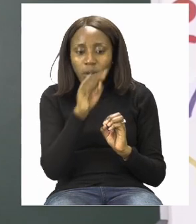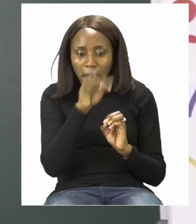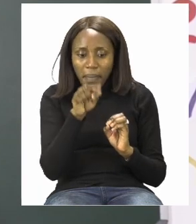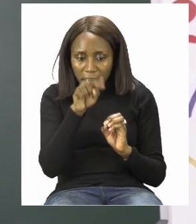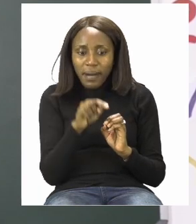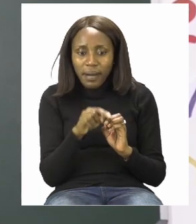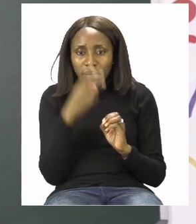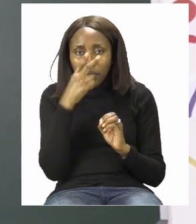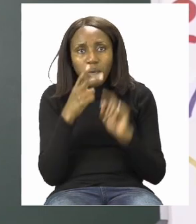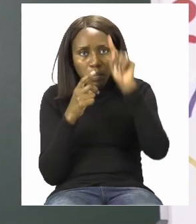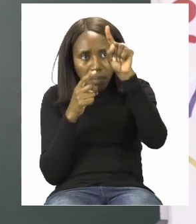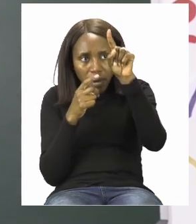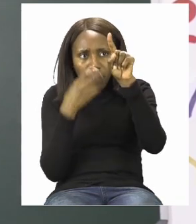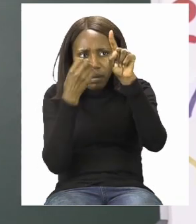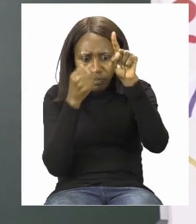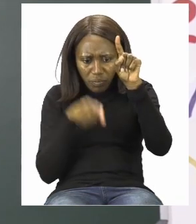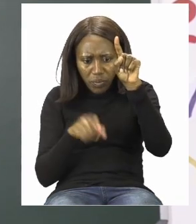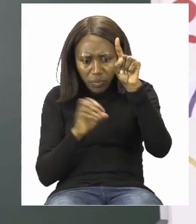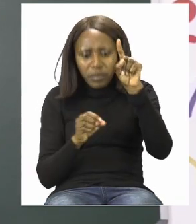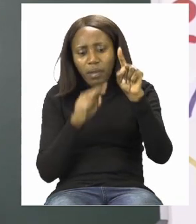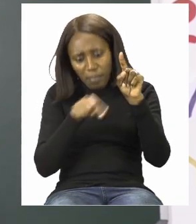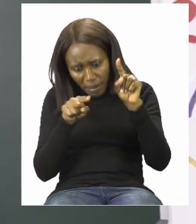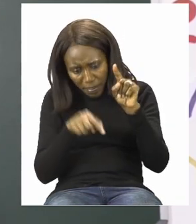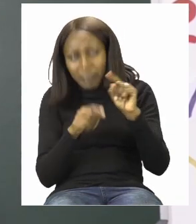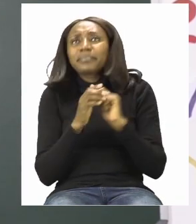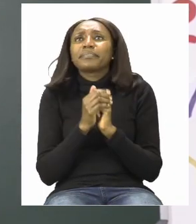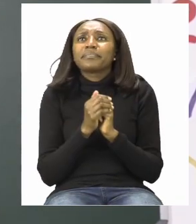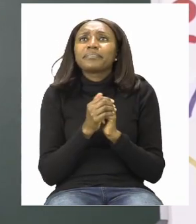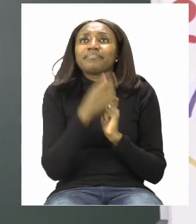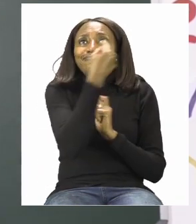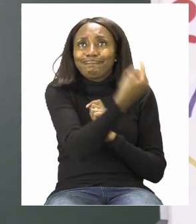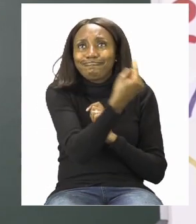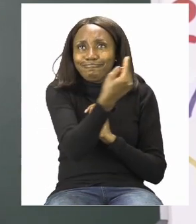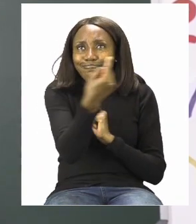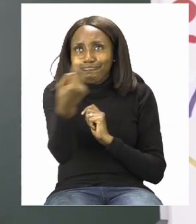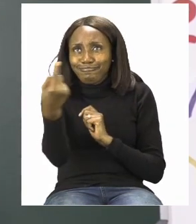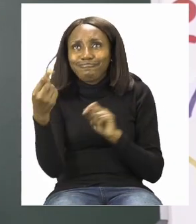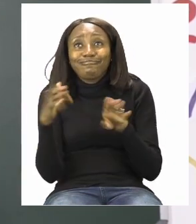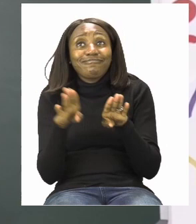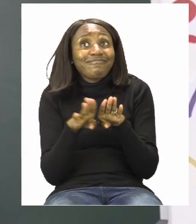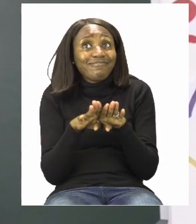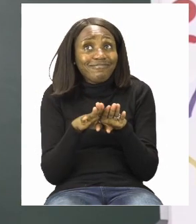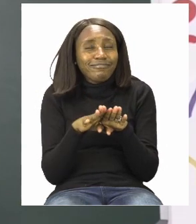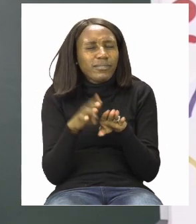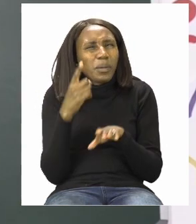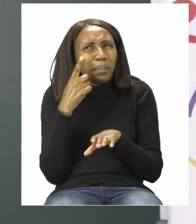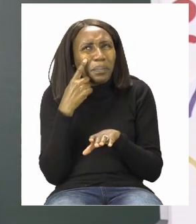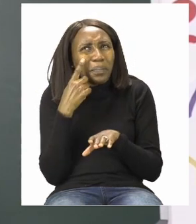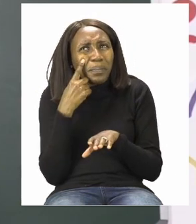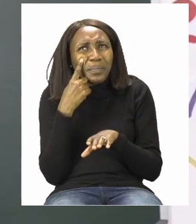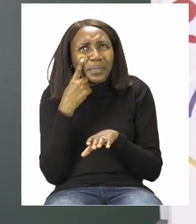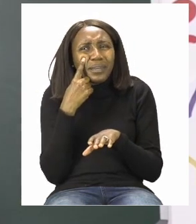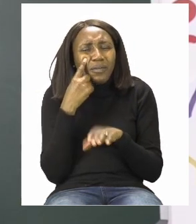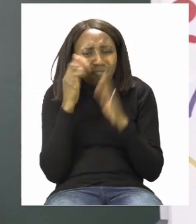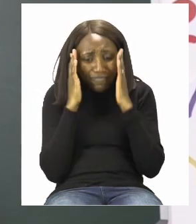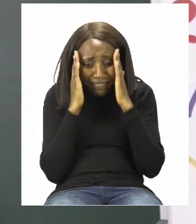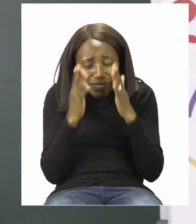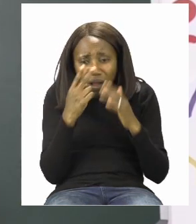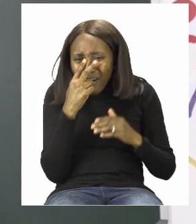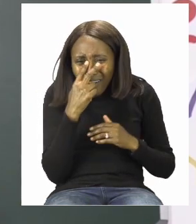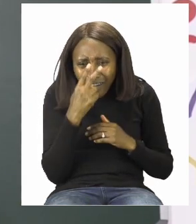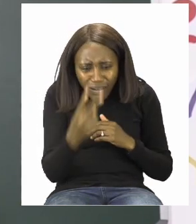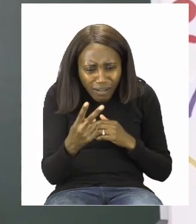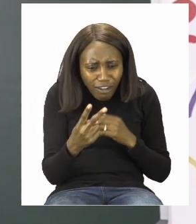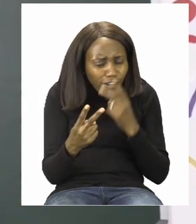like. Now I'm going to leave you to do the rest by yourselves. Look carefully at your first picture to try